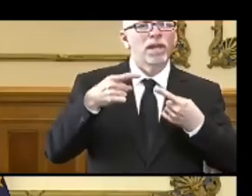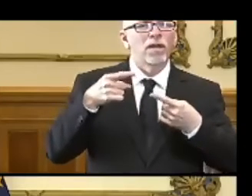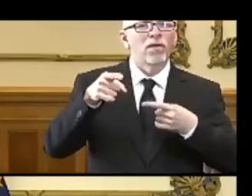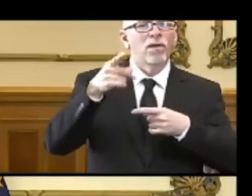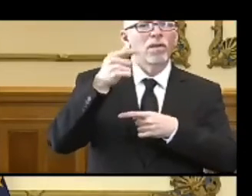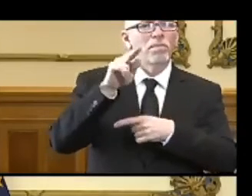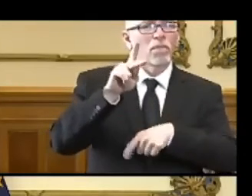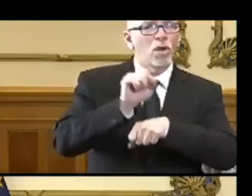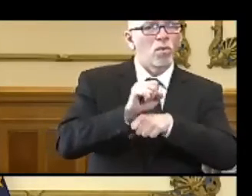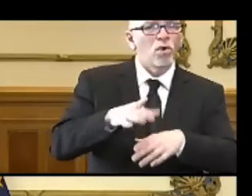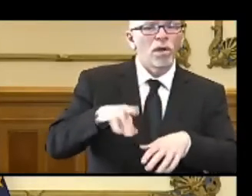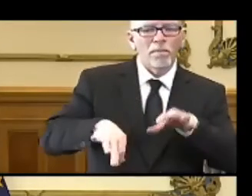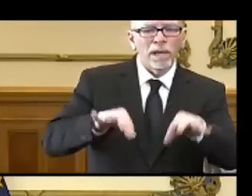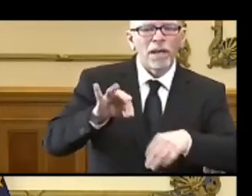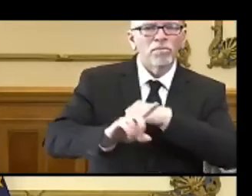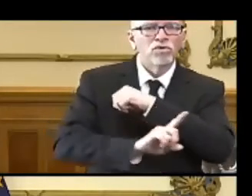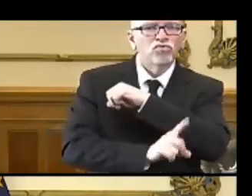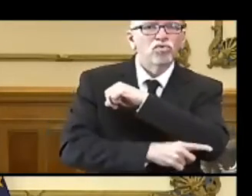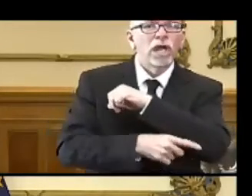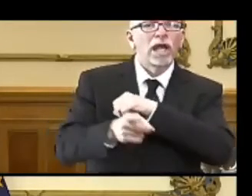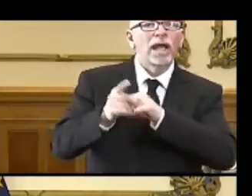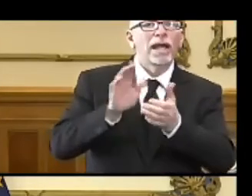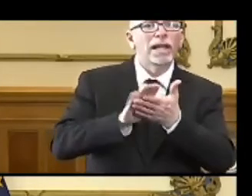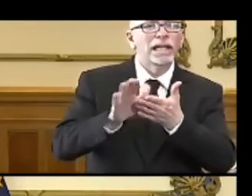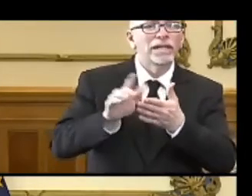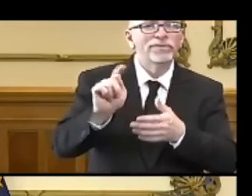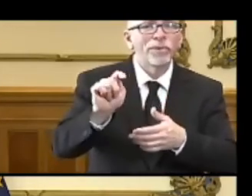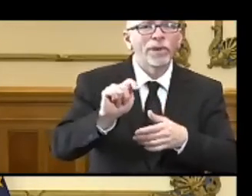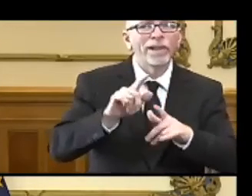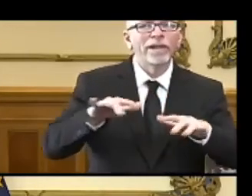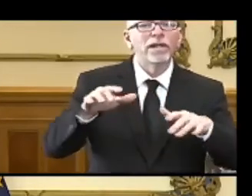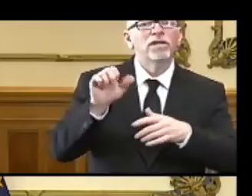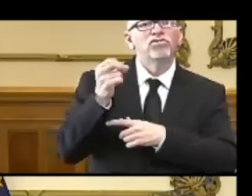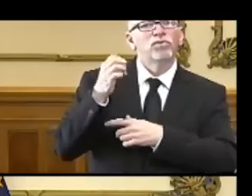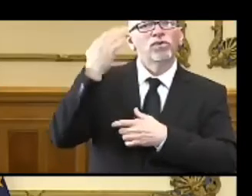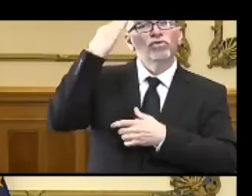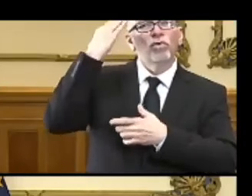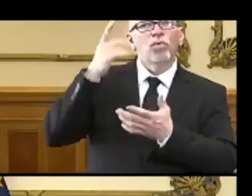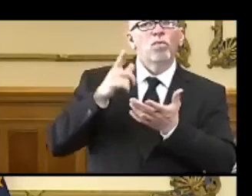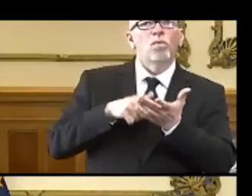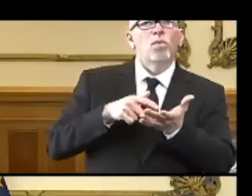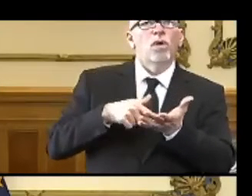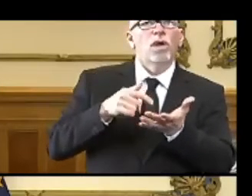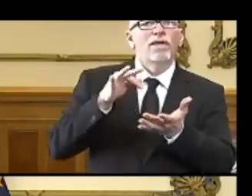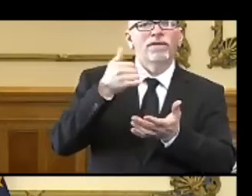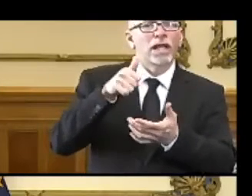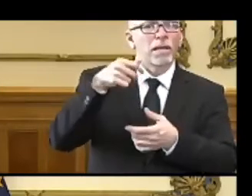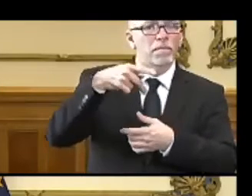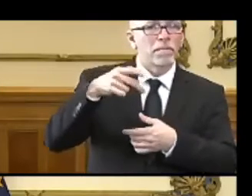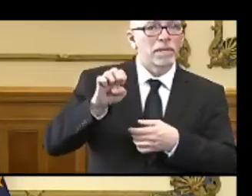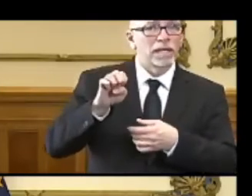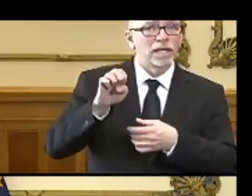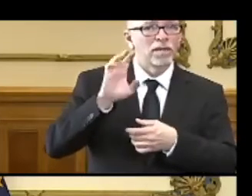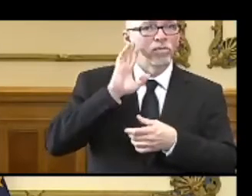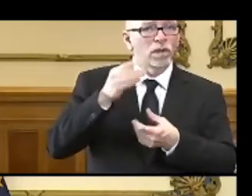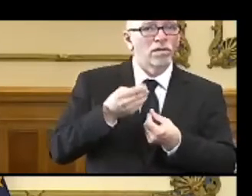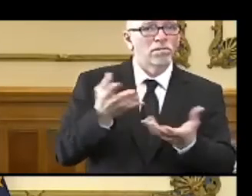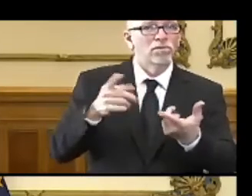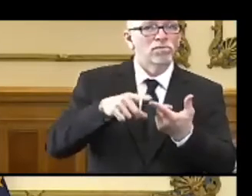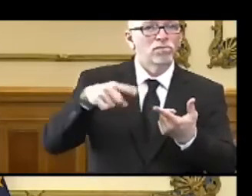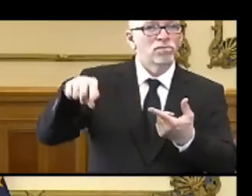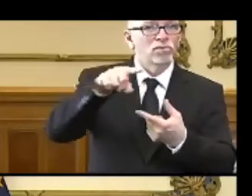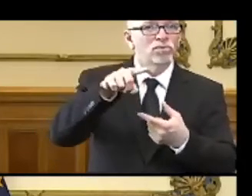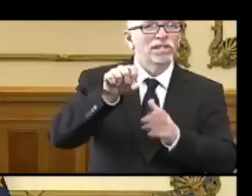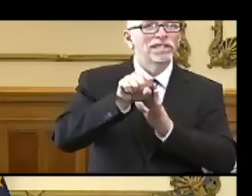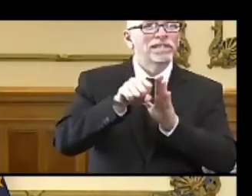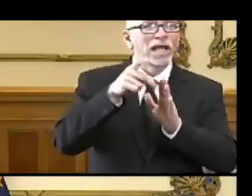who are picking up trash and cleaning out pit toilets. She wants to know what, if any, PPE is being provided to these